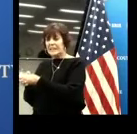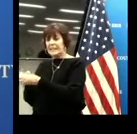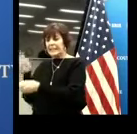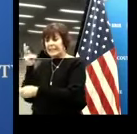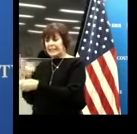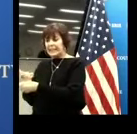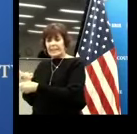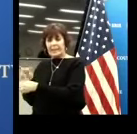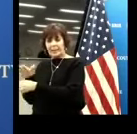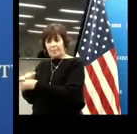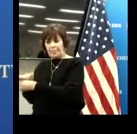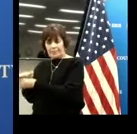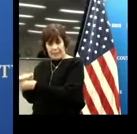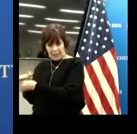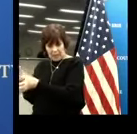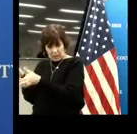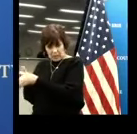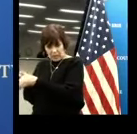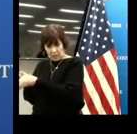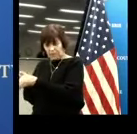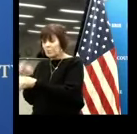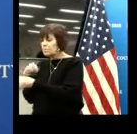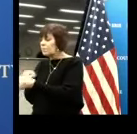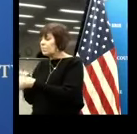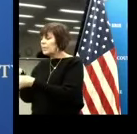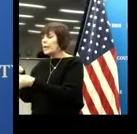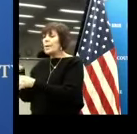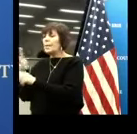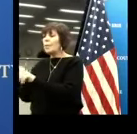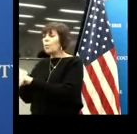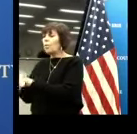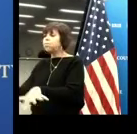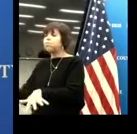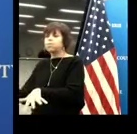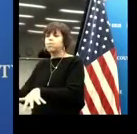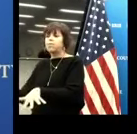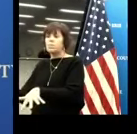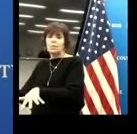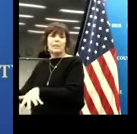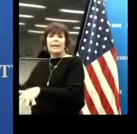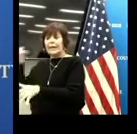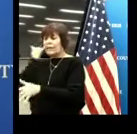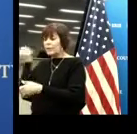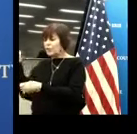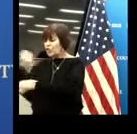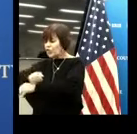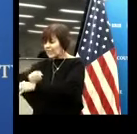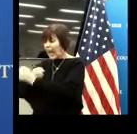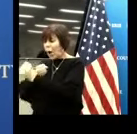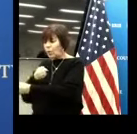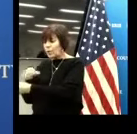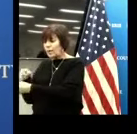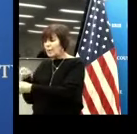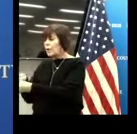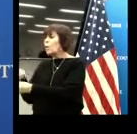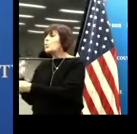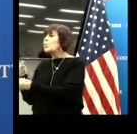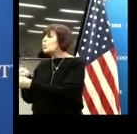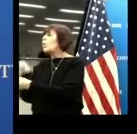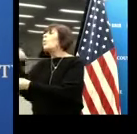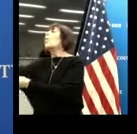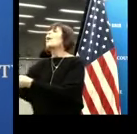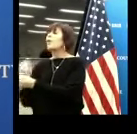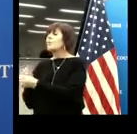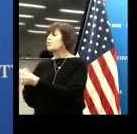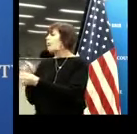portion open in one portion but not in the other, people would flock to the other location. And if you shut down all retail, like I gave the example,